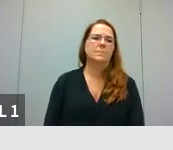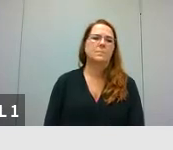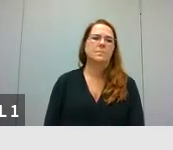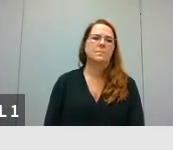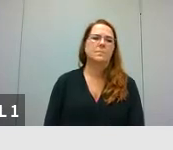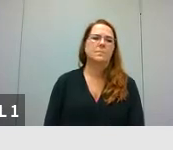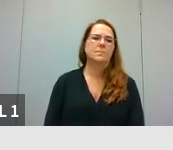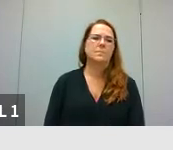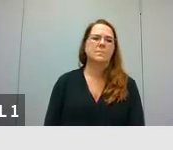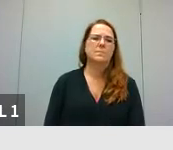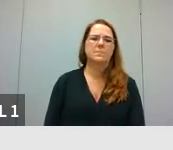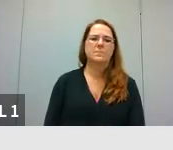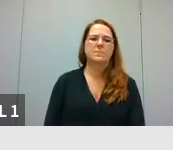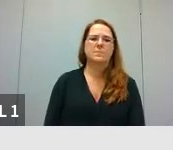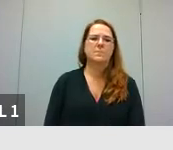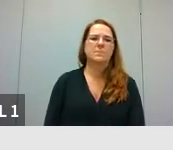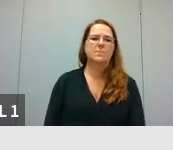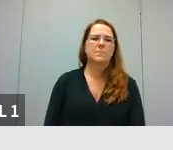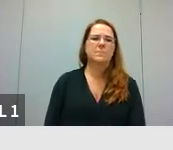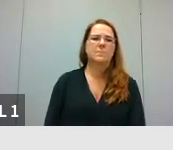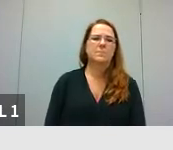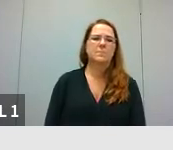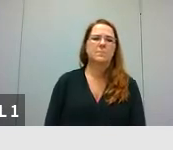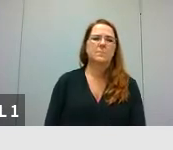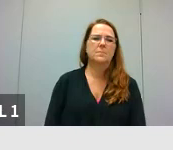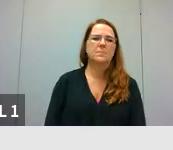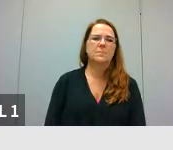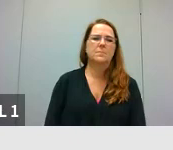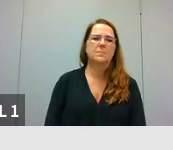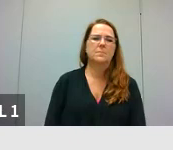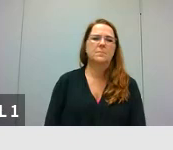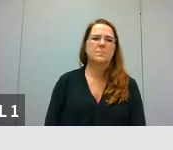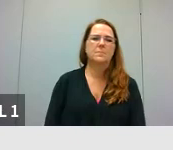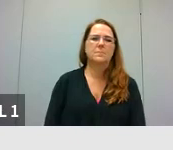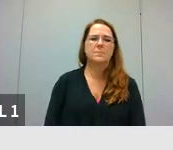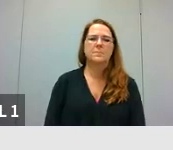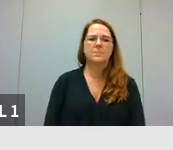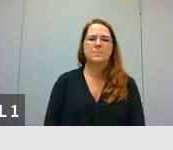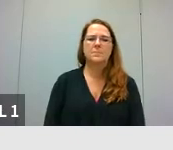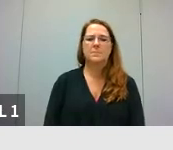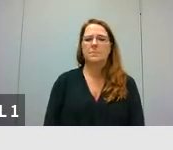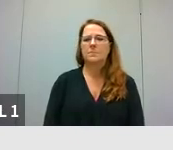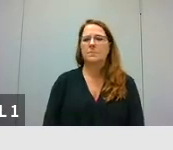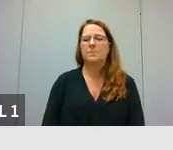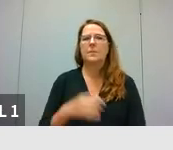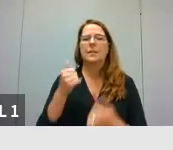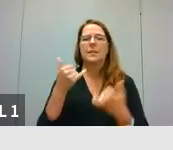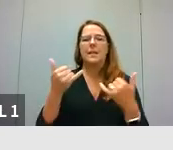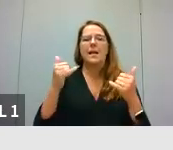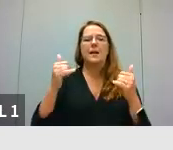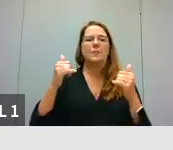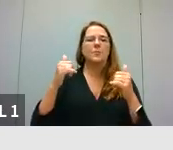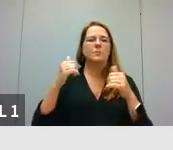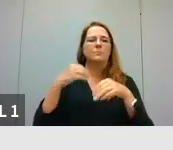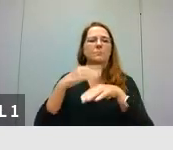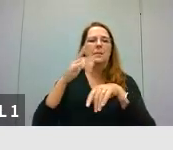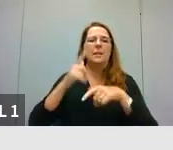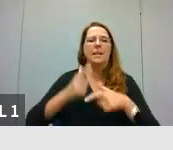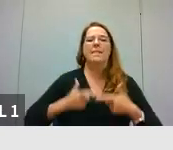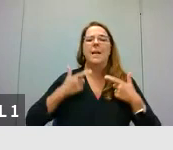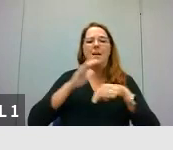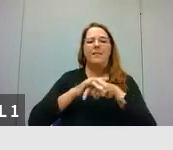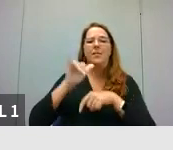We are now streaming again live on YouTube. So Gabby, if you can give us some sample test captioning so we can see if that goes